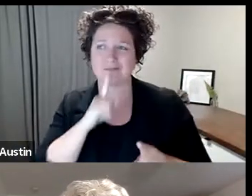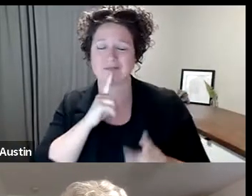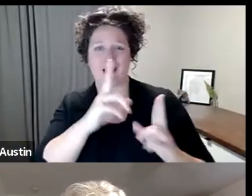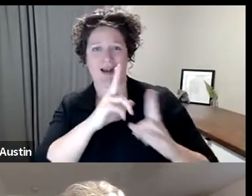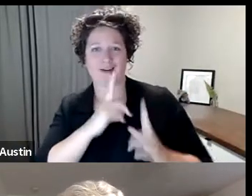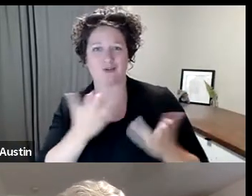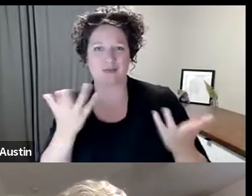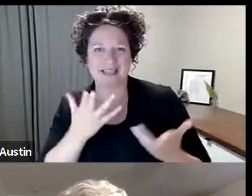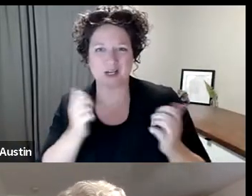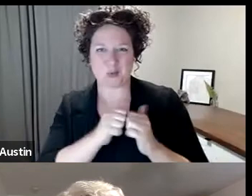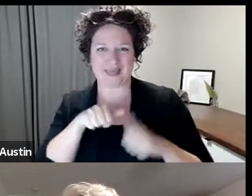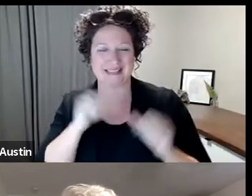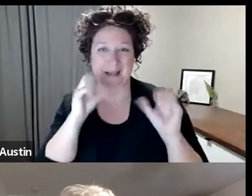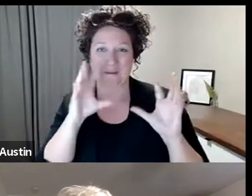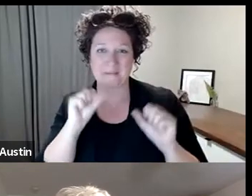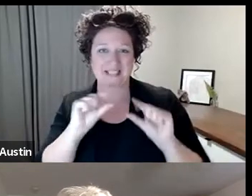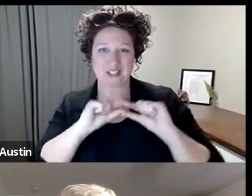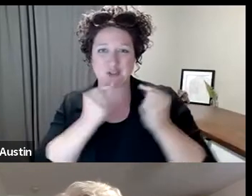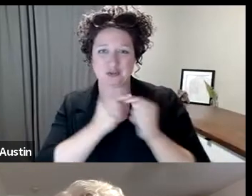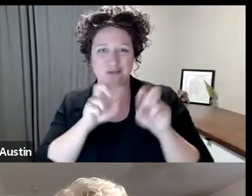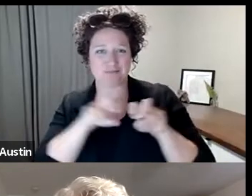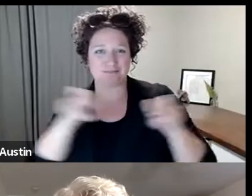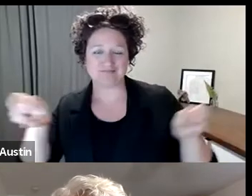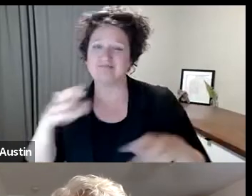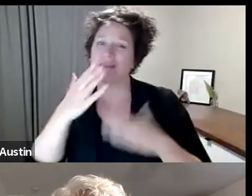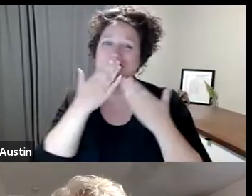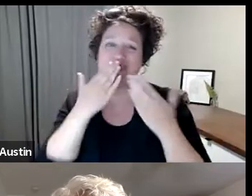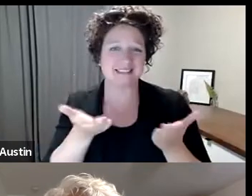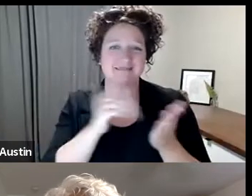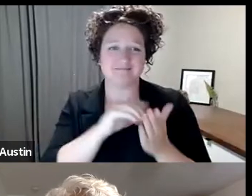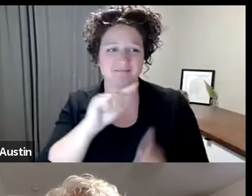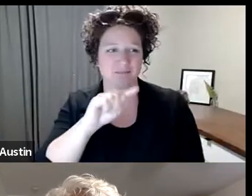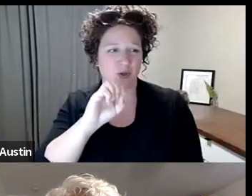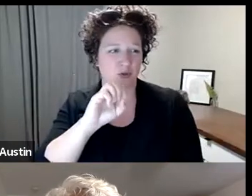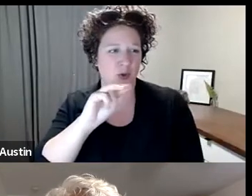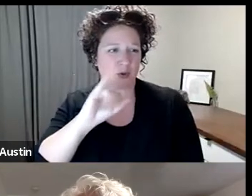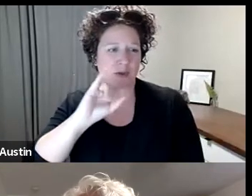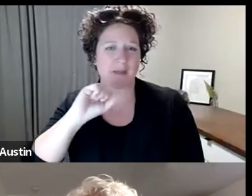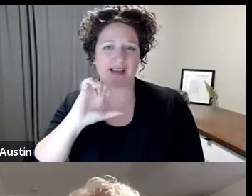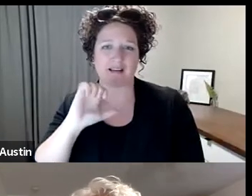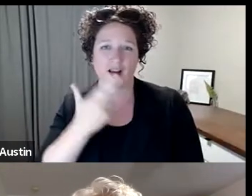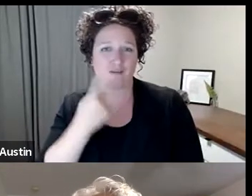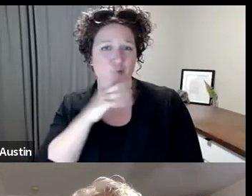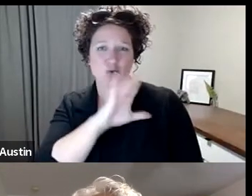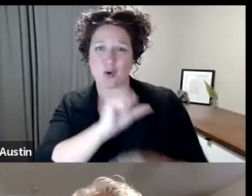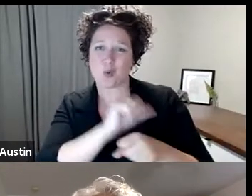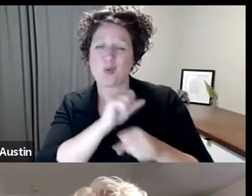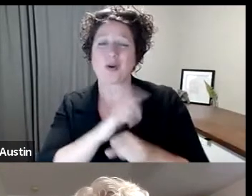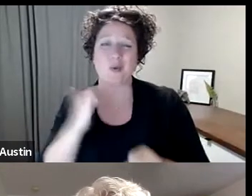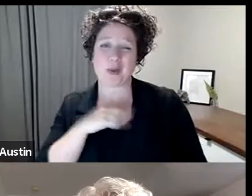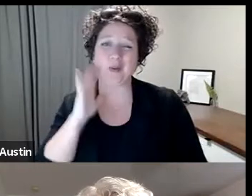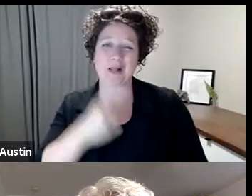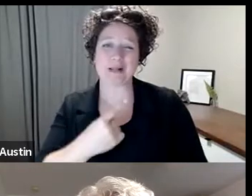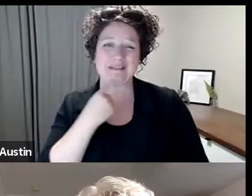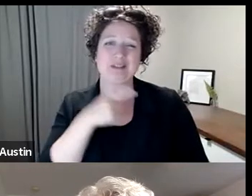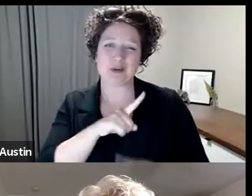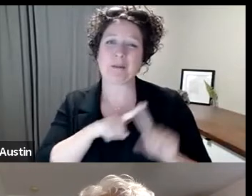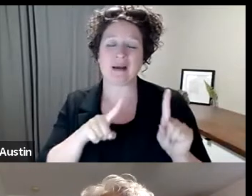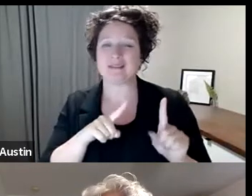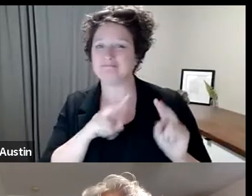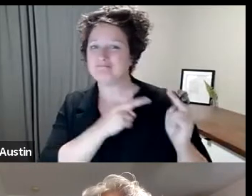panelists. And just I'll just echo my thanks to Tamika for your work at New America, and though we will miss you, our excitement for the work that's still ahead